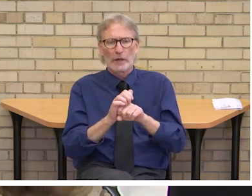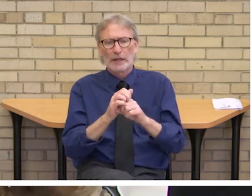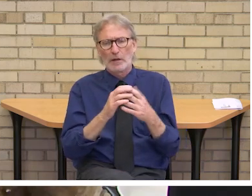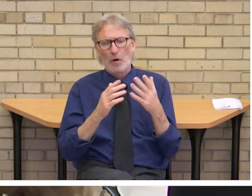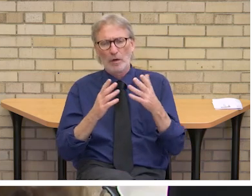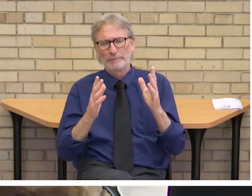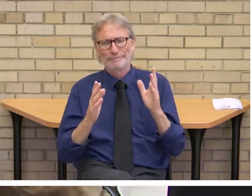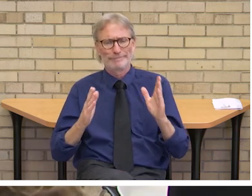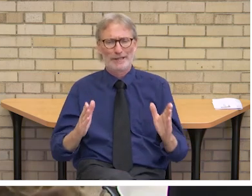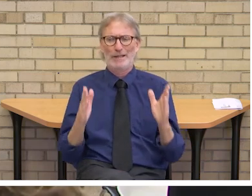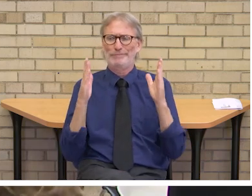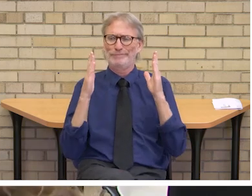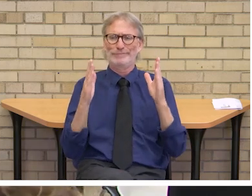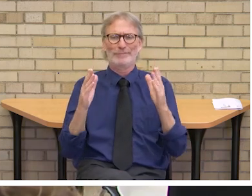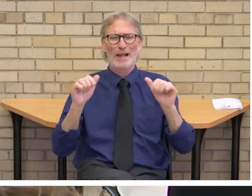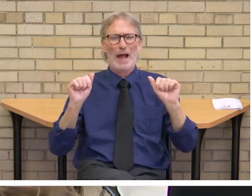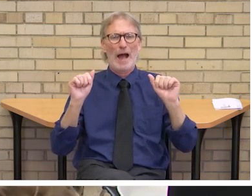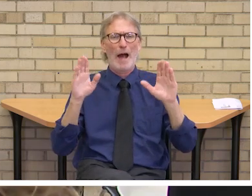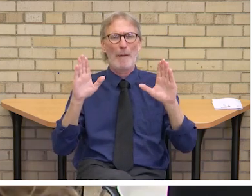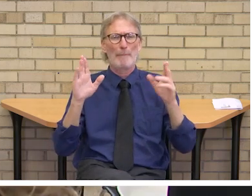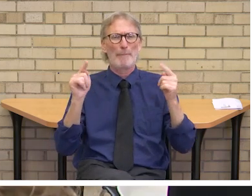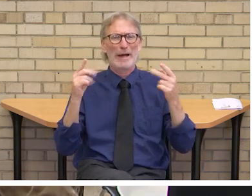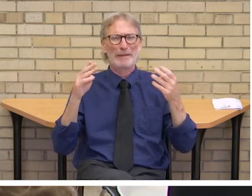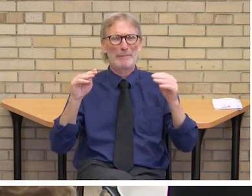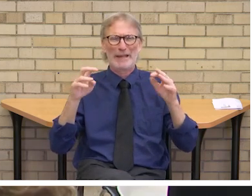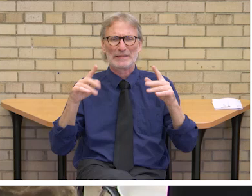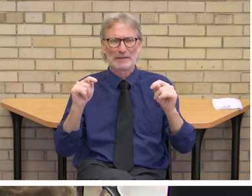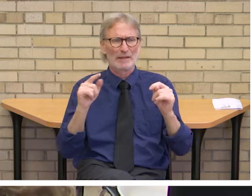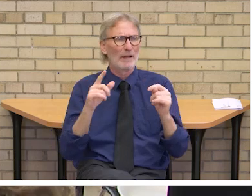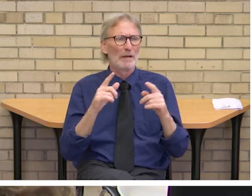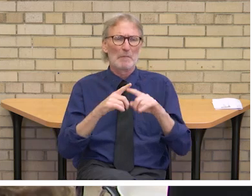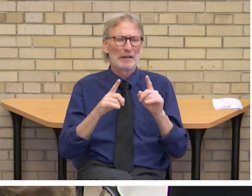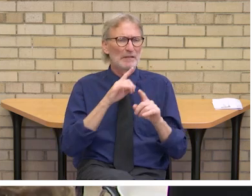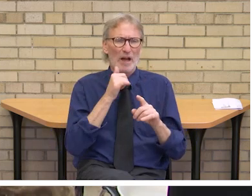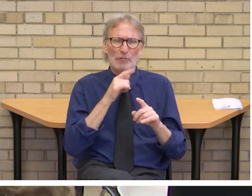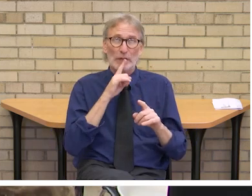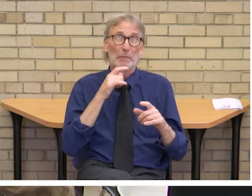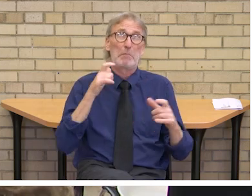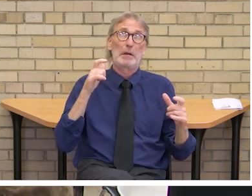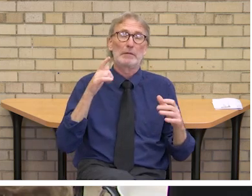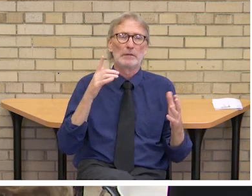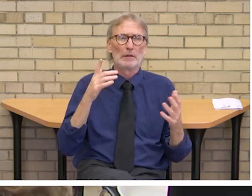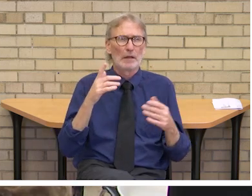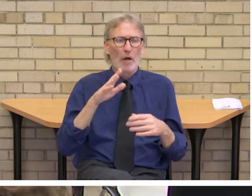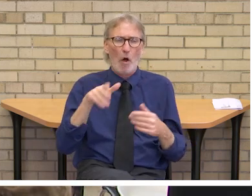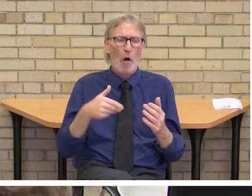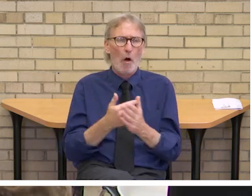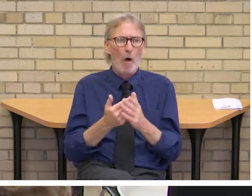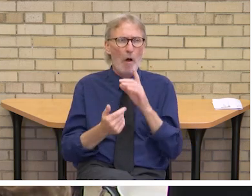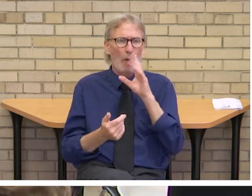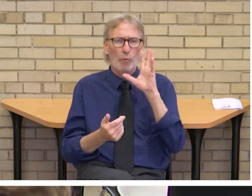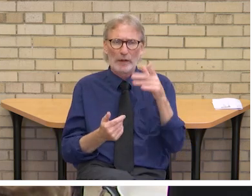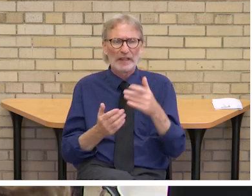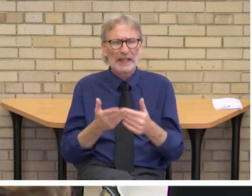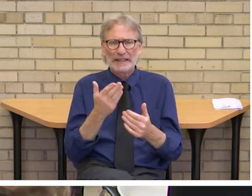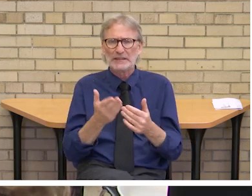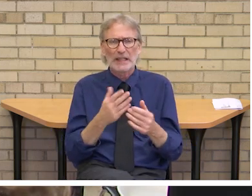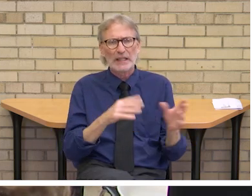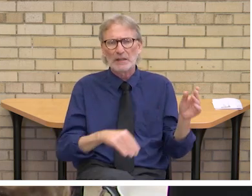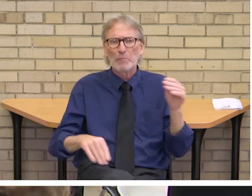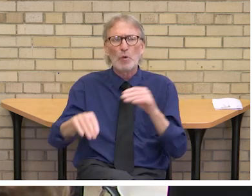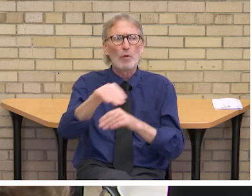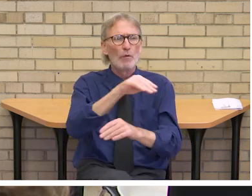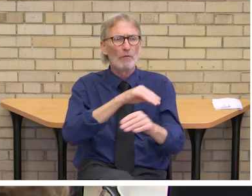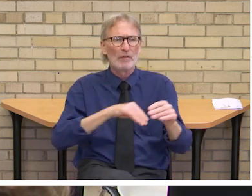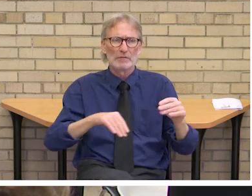but nothing of any size. All these cranes will be mobile cranes that, can